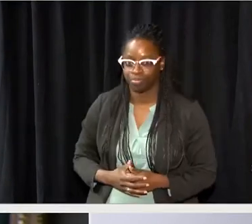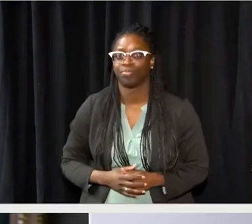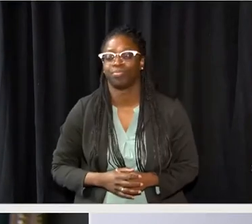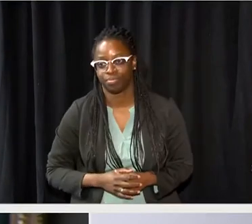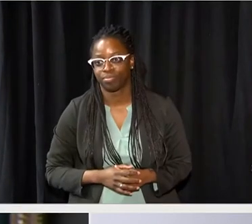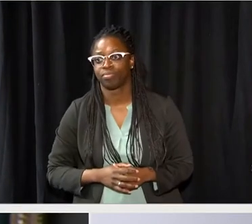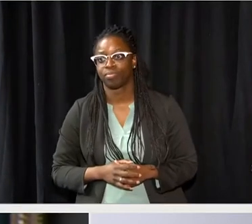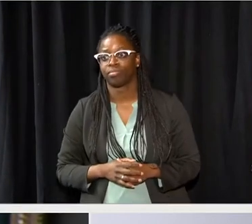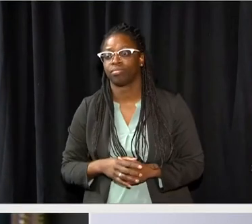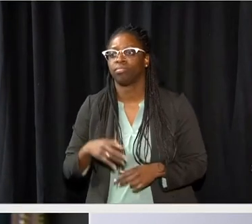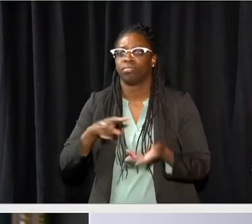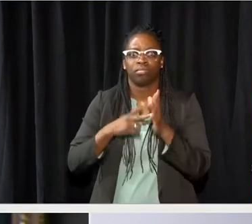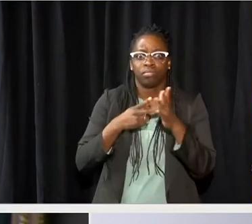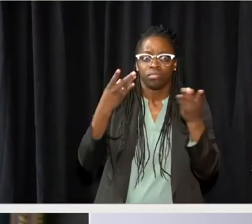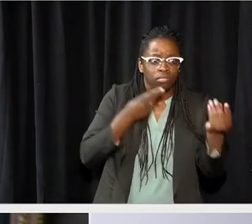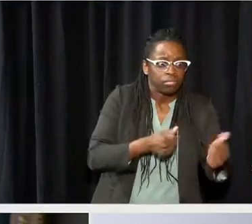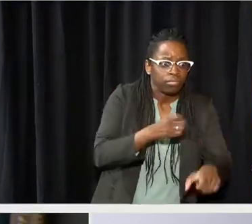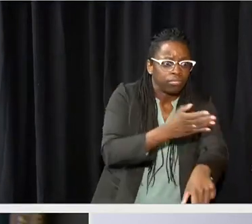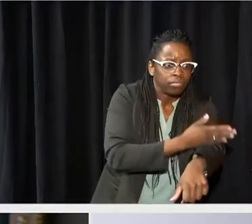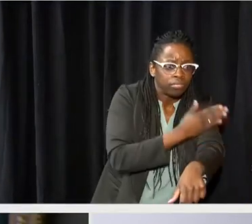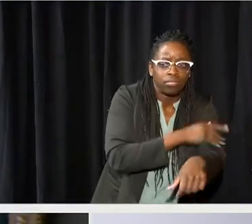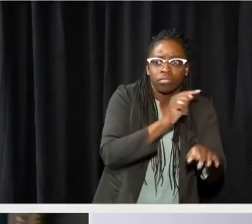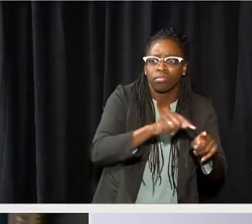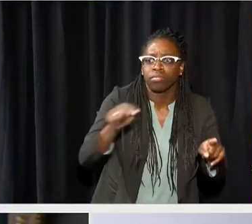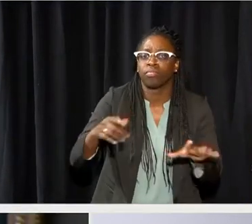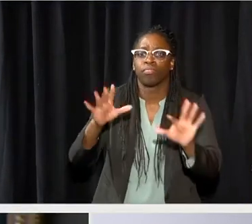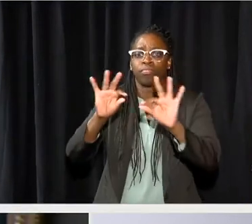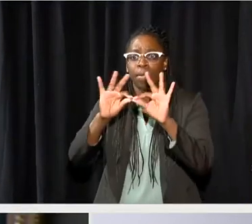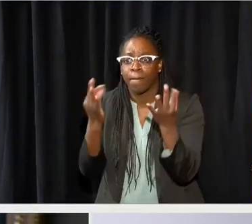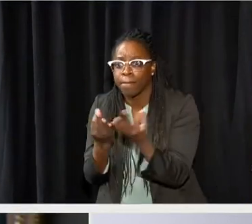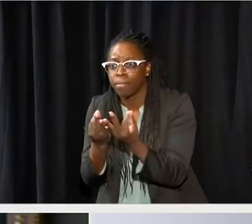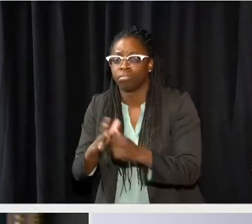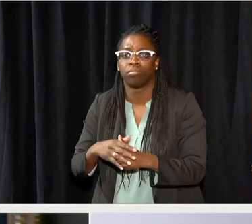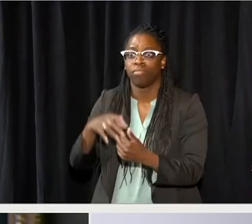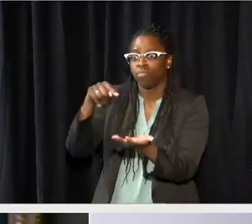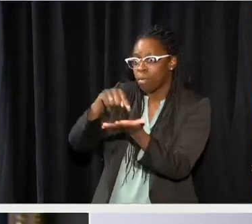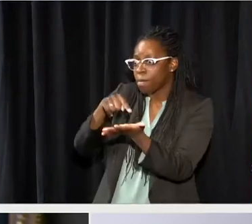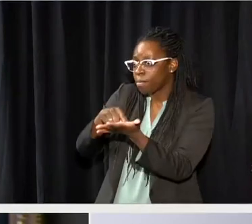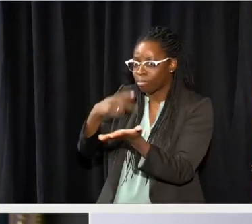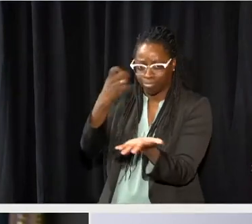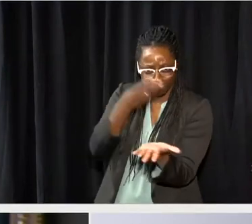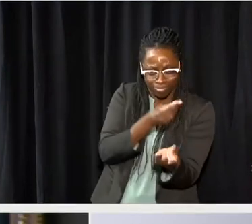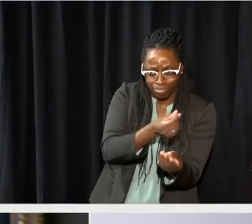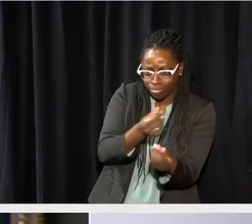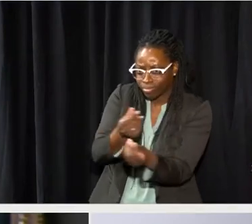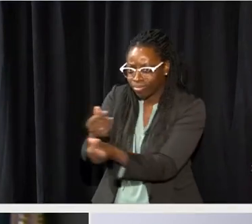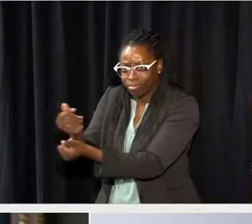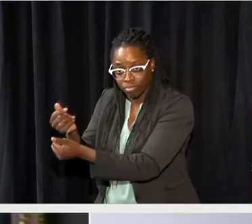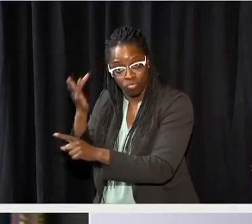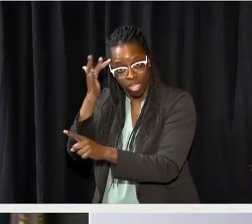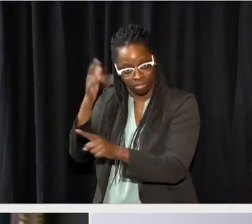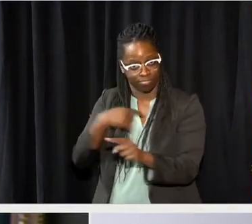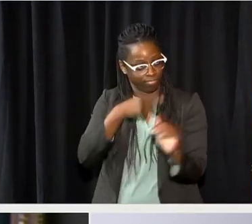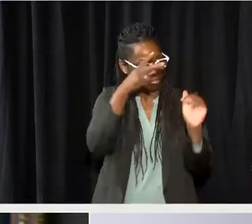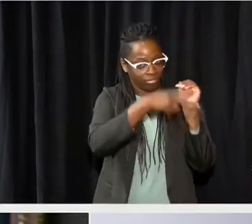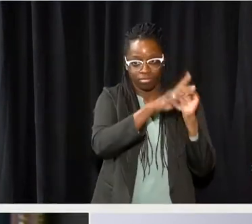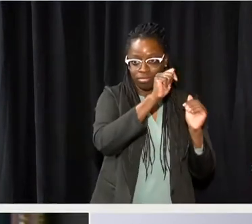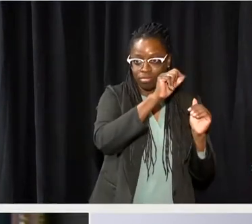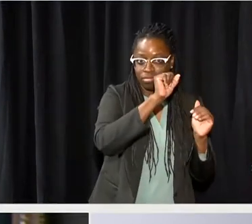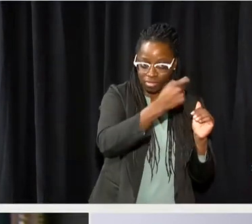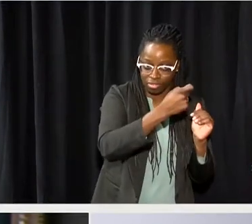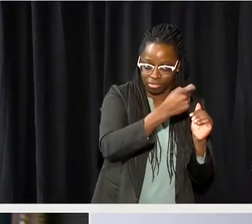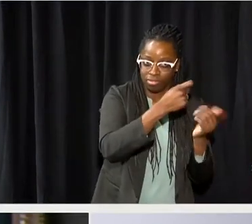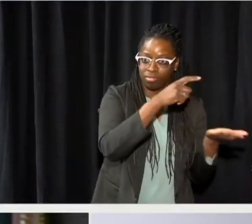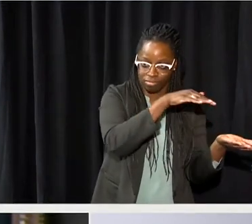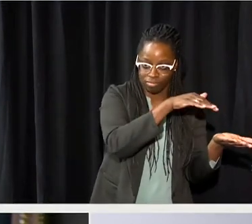Families will be able to pass on more of their hard-earned money because we also cut the estate tax. Businesses